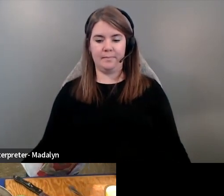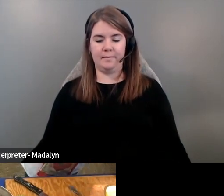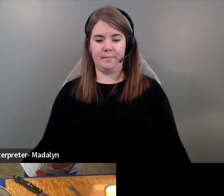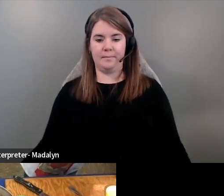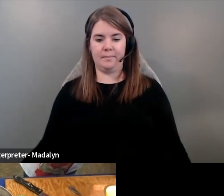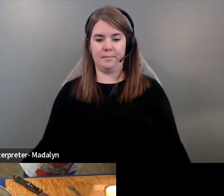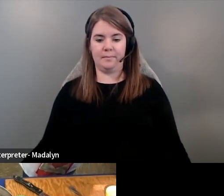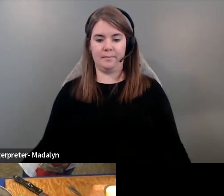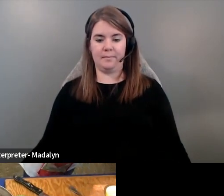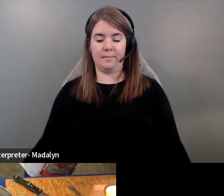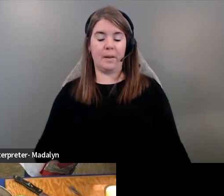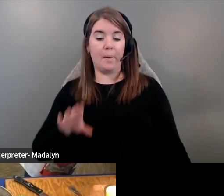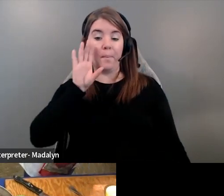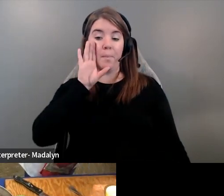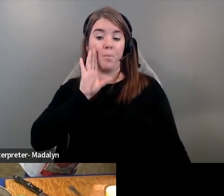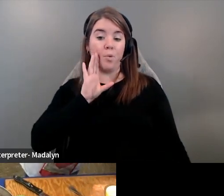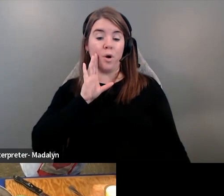Some brown sugar.